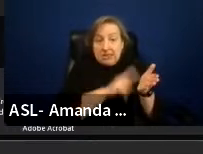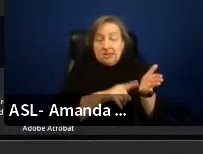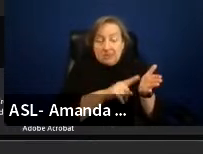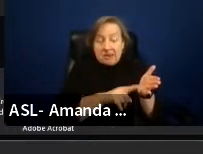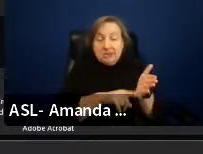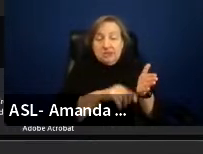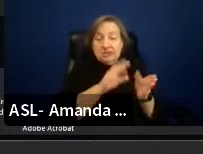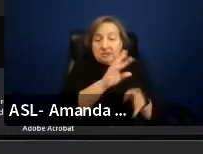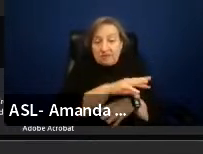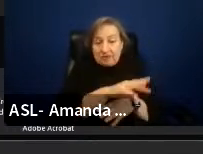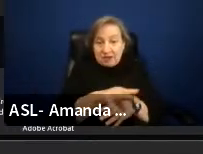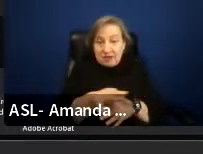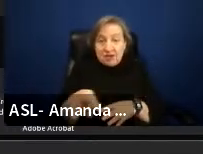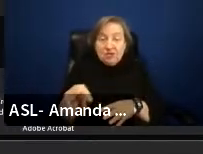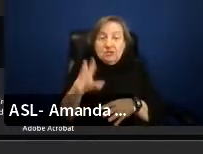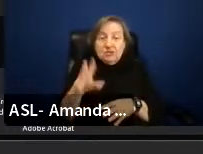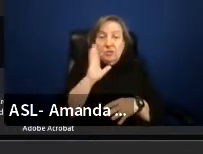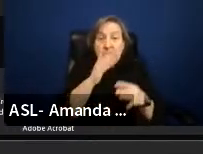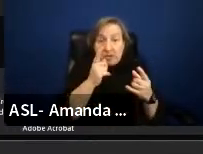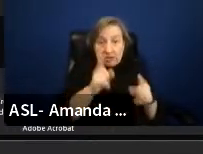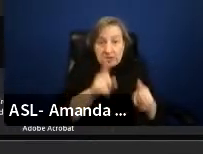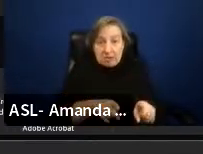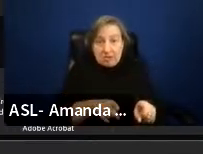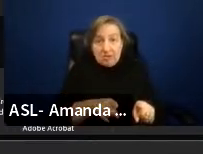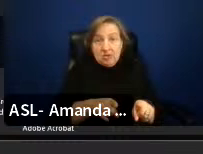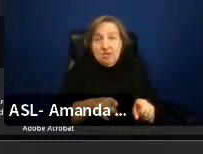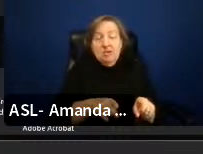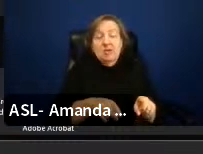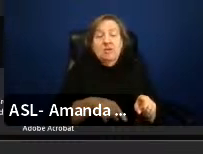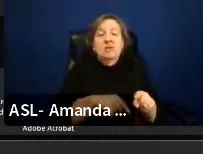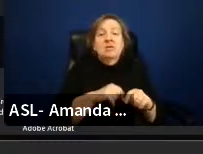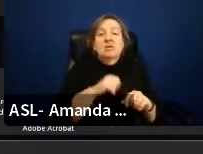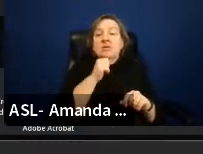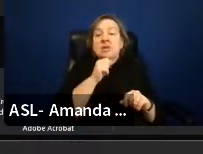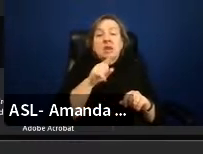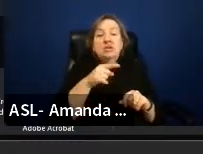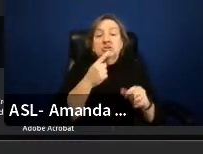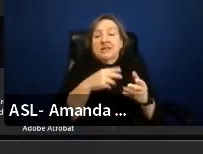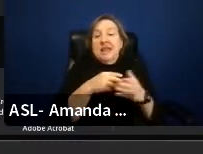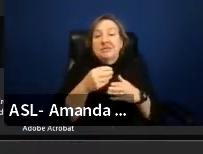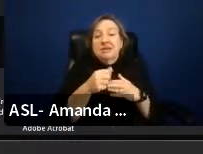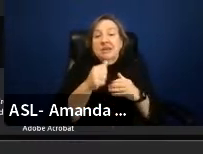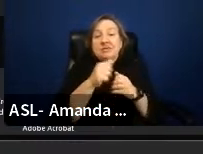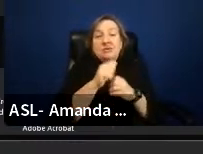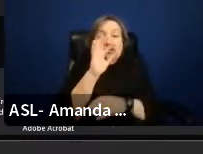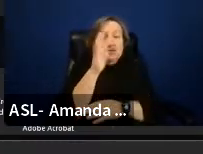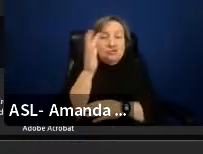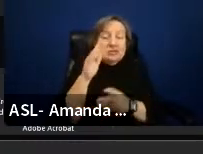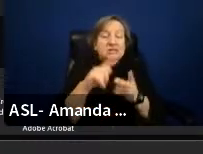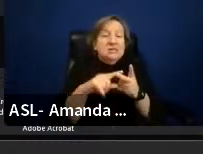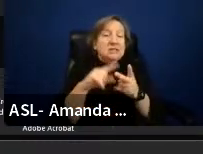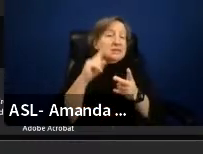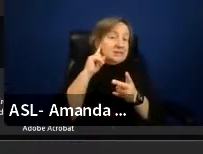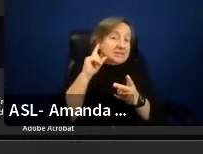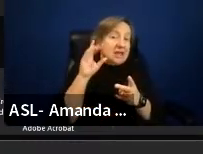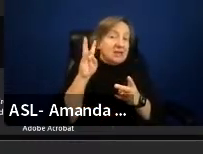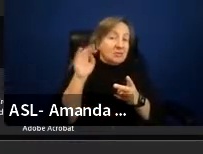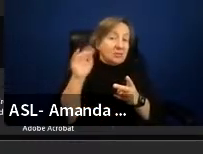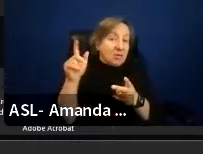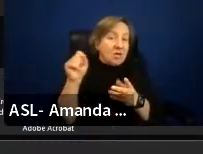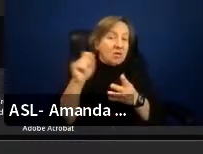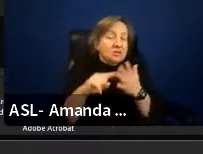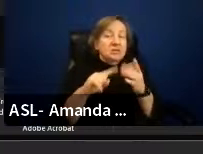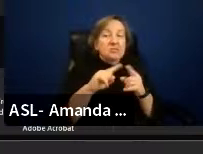these videos will happen. And not just outside with trees and sound walls and this and that,